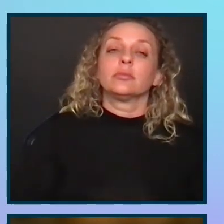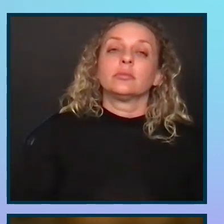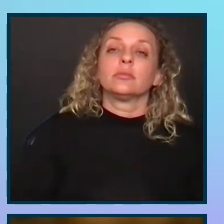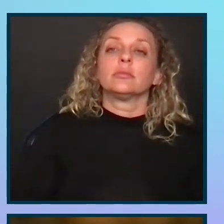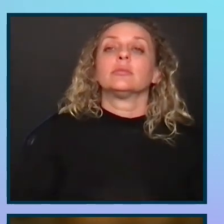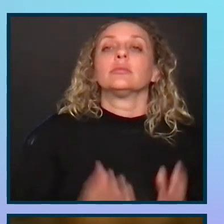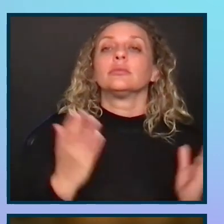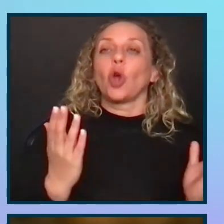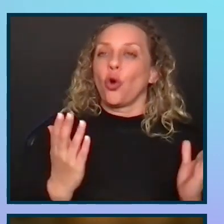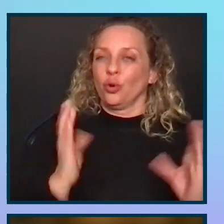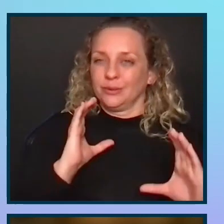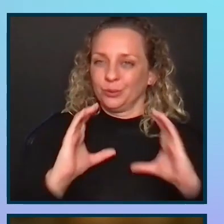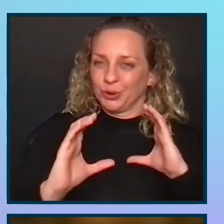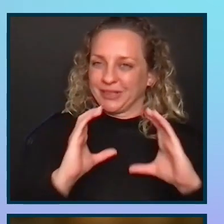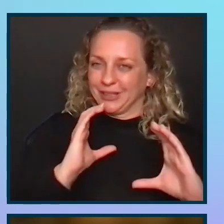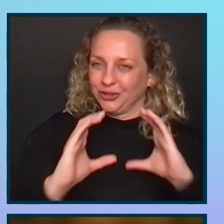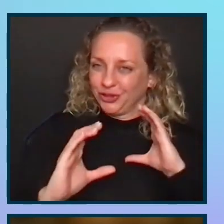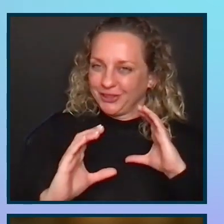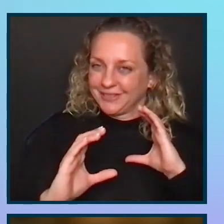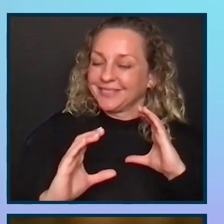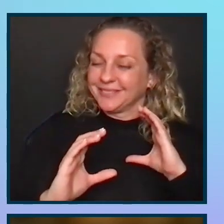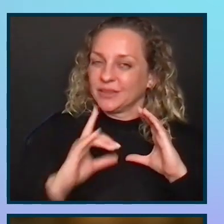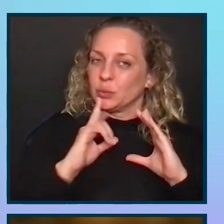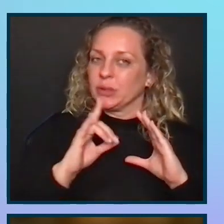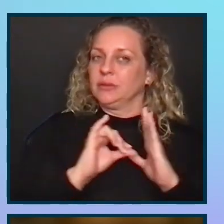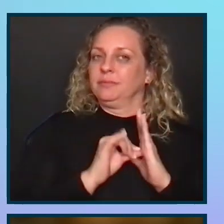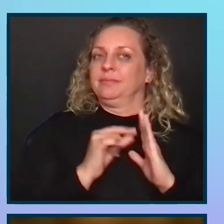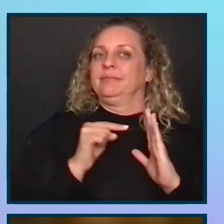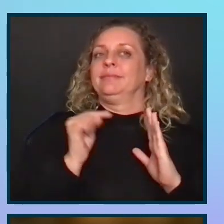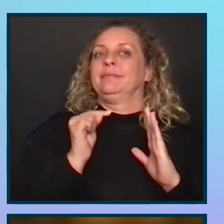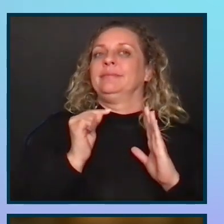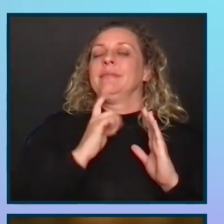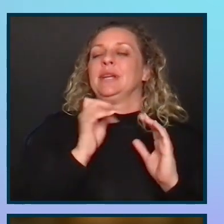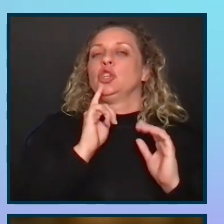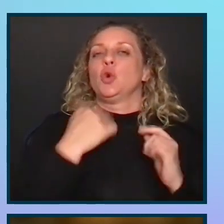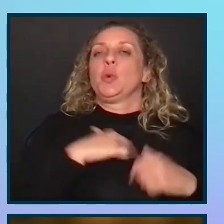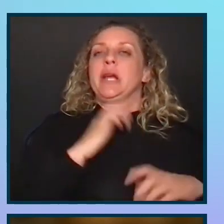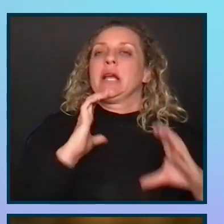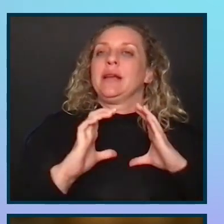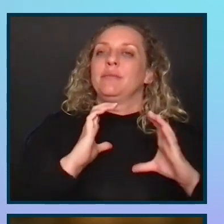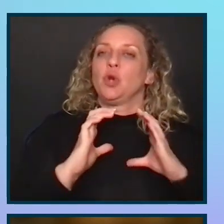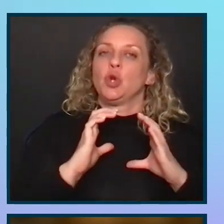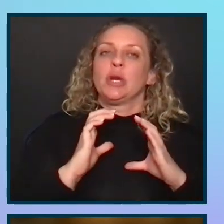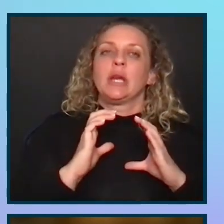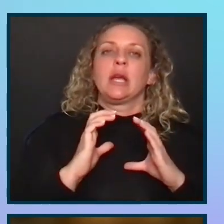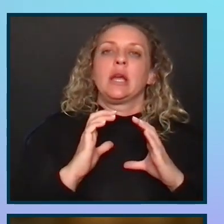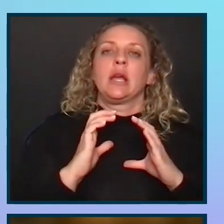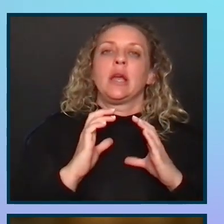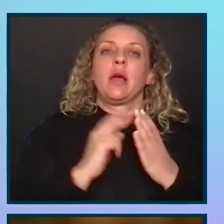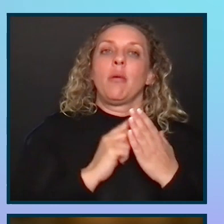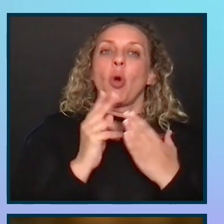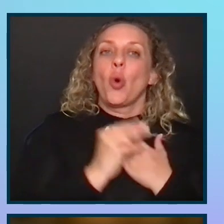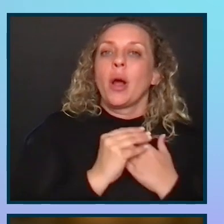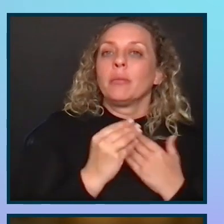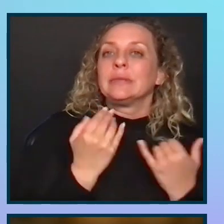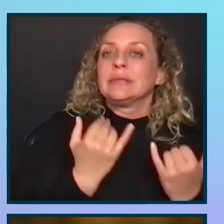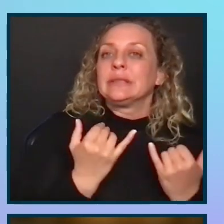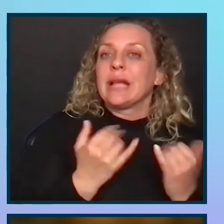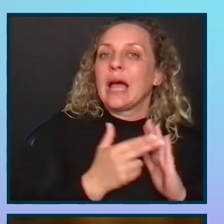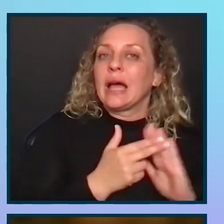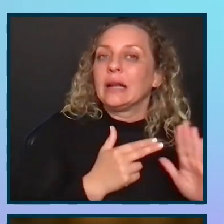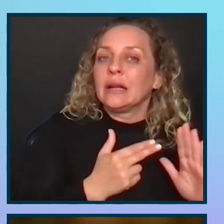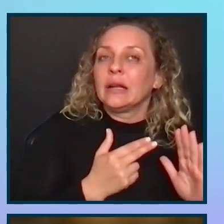So we have communication, and really this is about making sure that we communicate out program status,